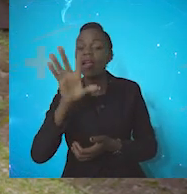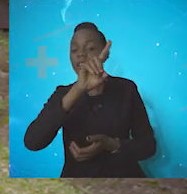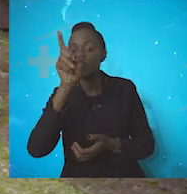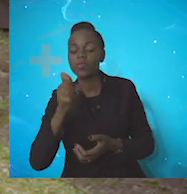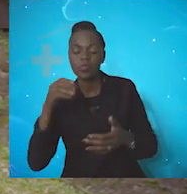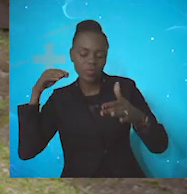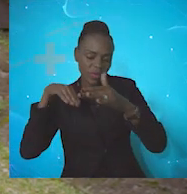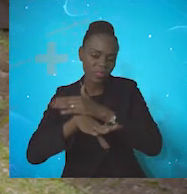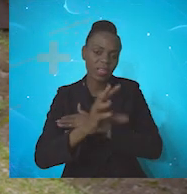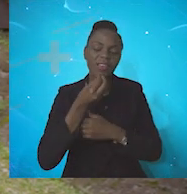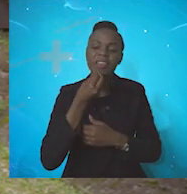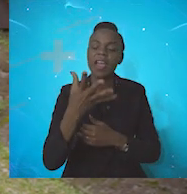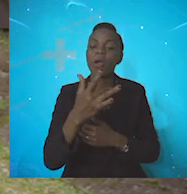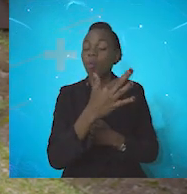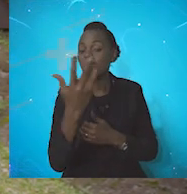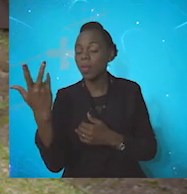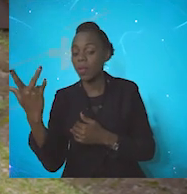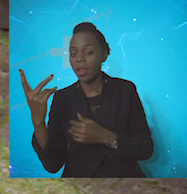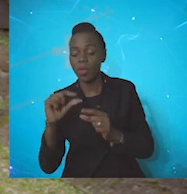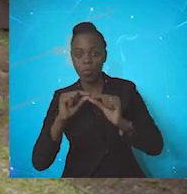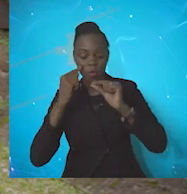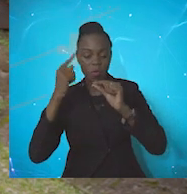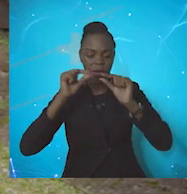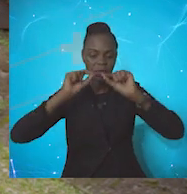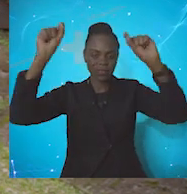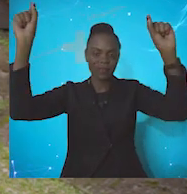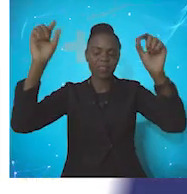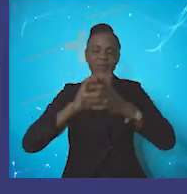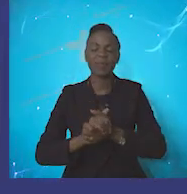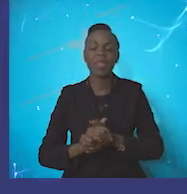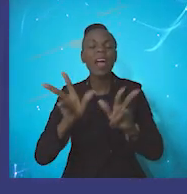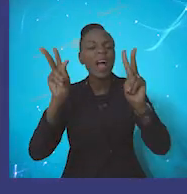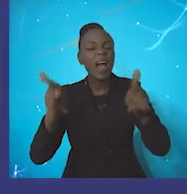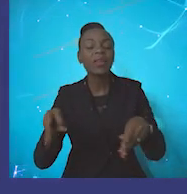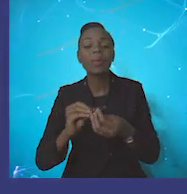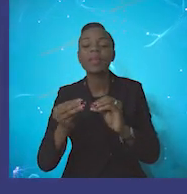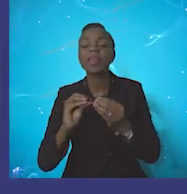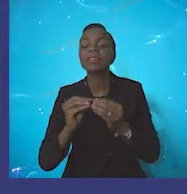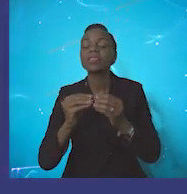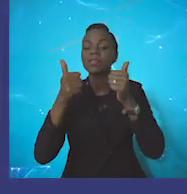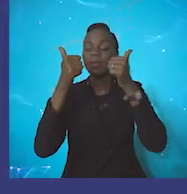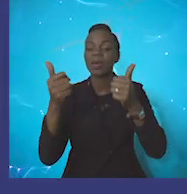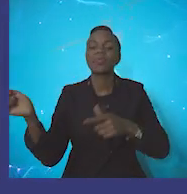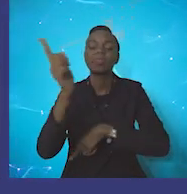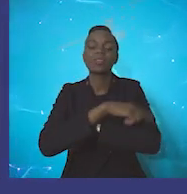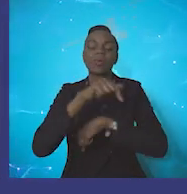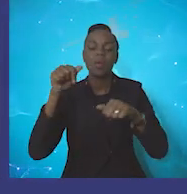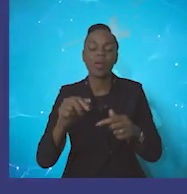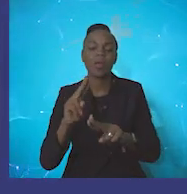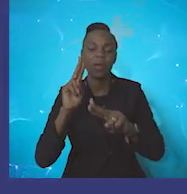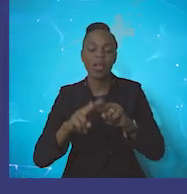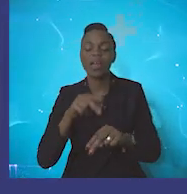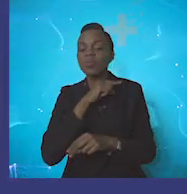ku nambala imene mukiona pakanema panopo. Anthu amene achita mphumi tsiku la lero kupata ma t-shirt okongola kwambiri